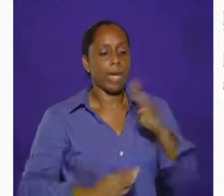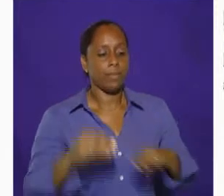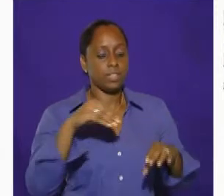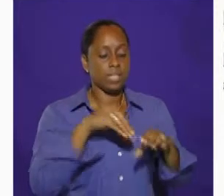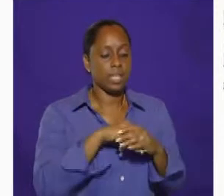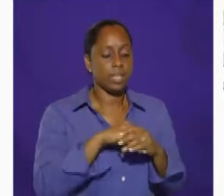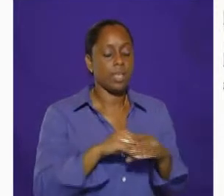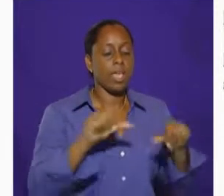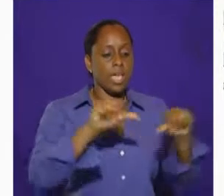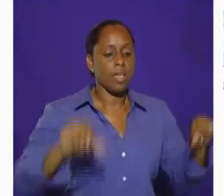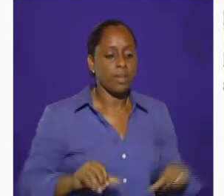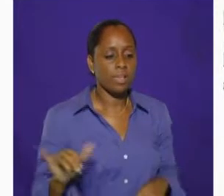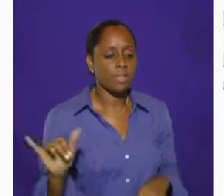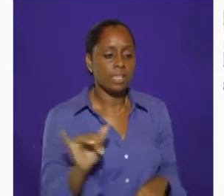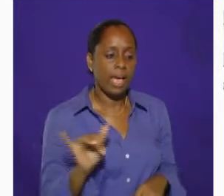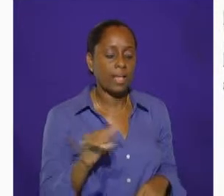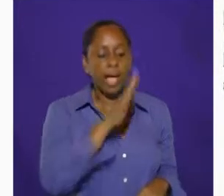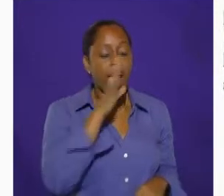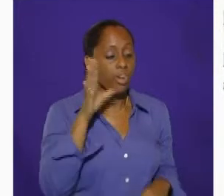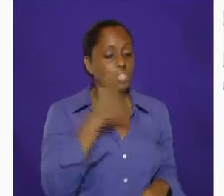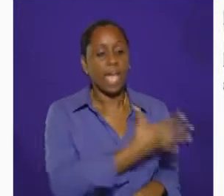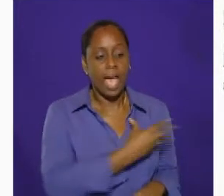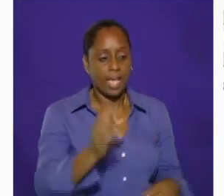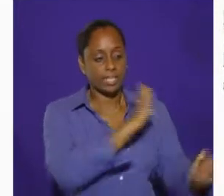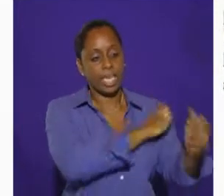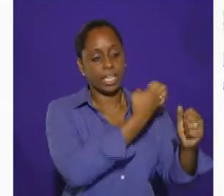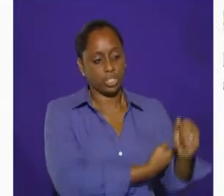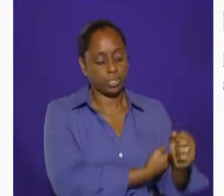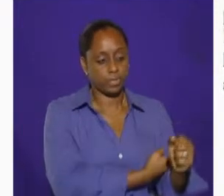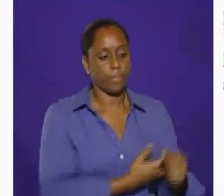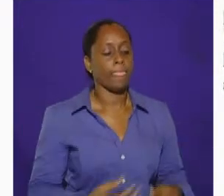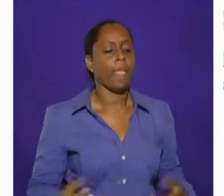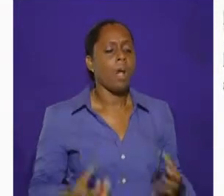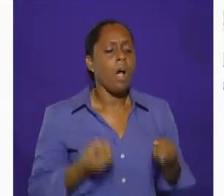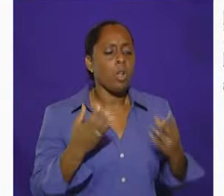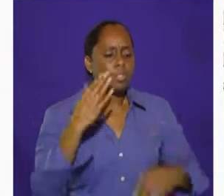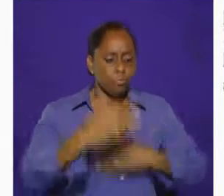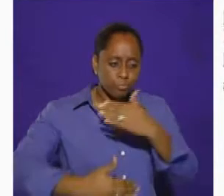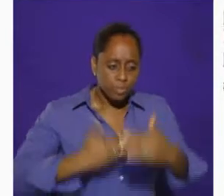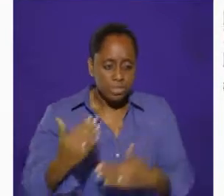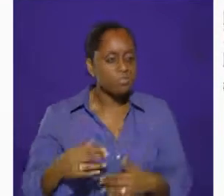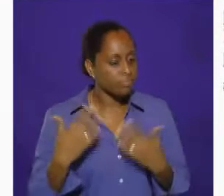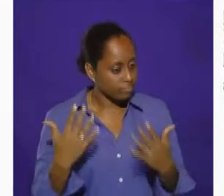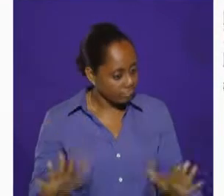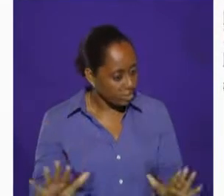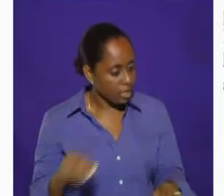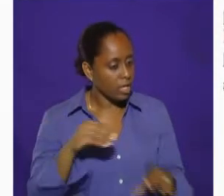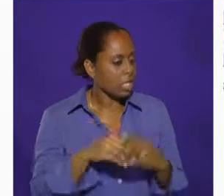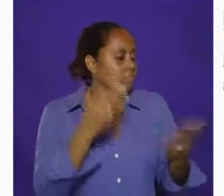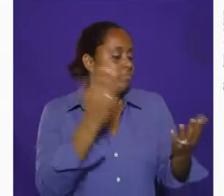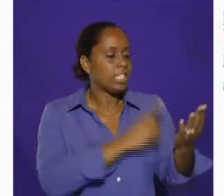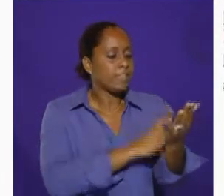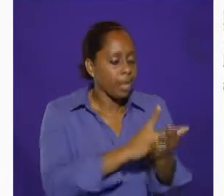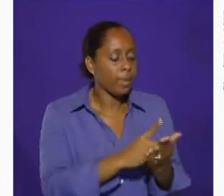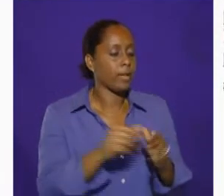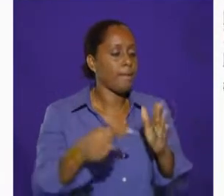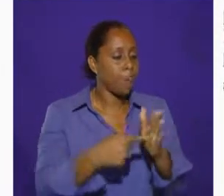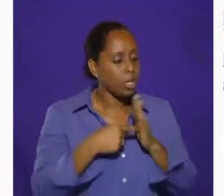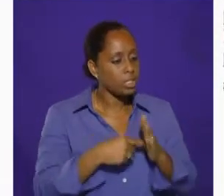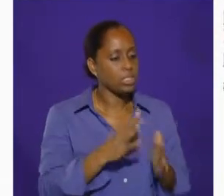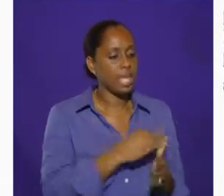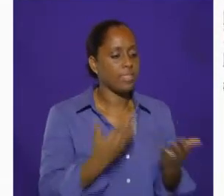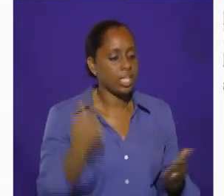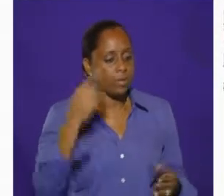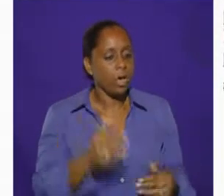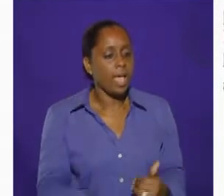as agriculture and energy. Much progress has been made in terms of developing policies and tools for